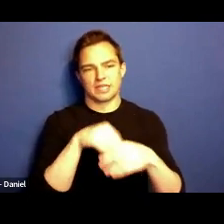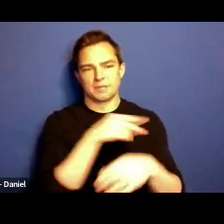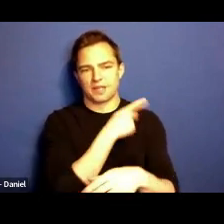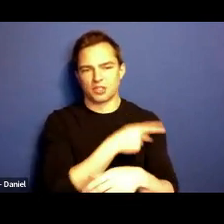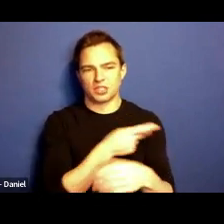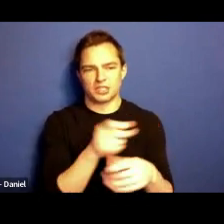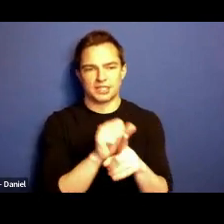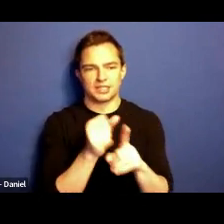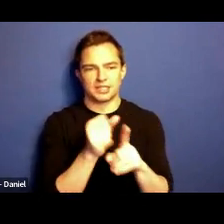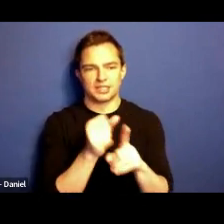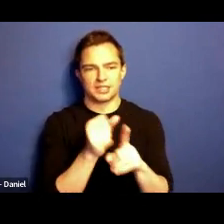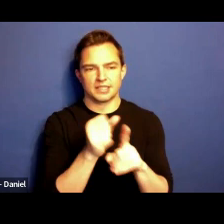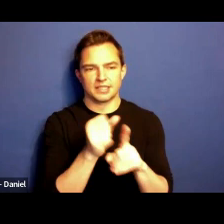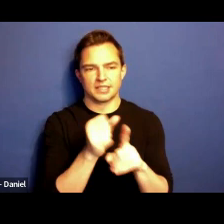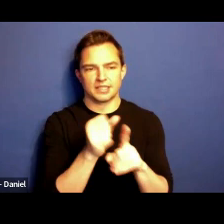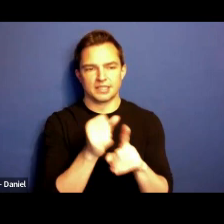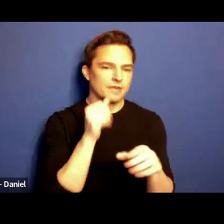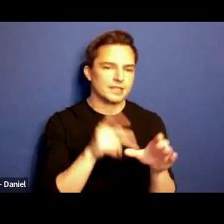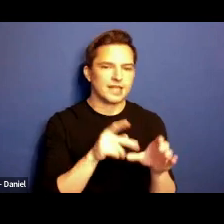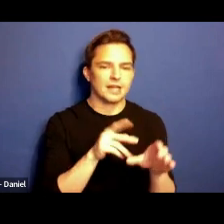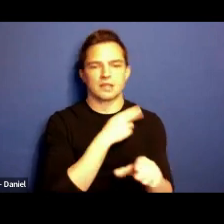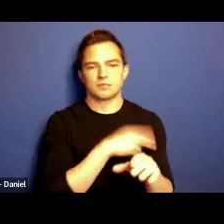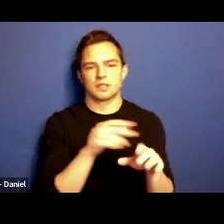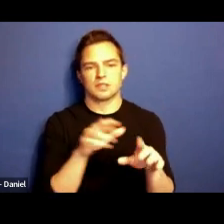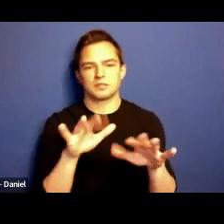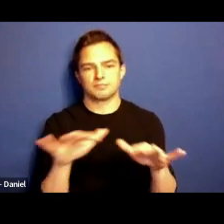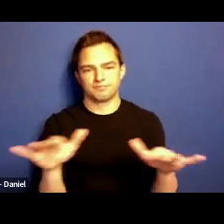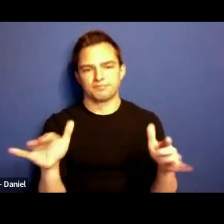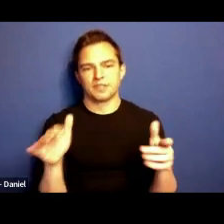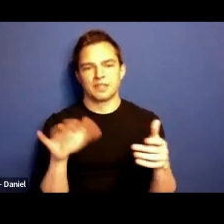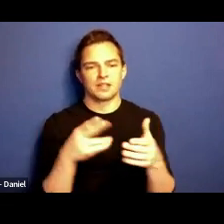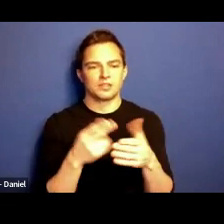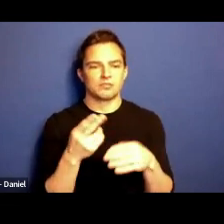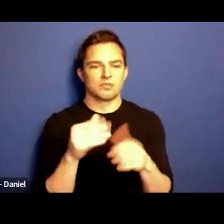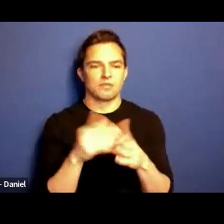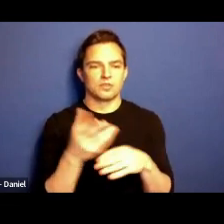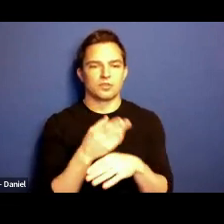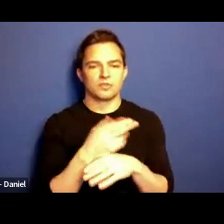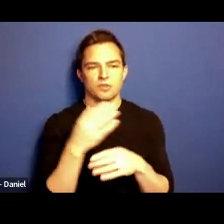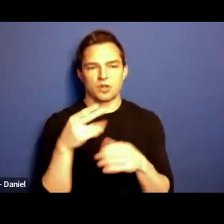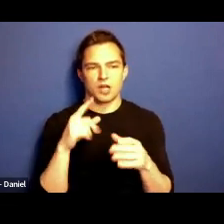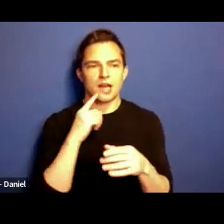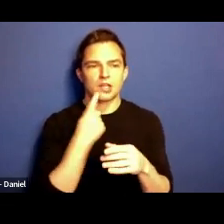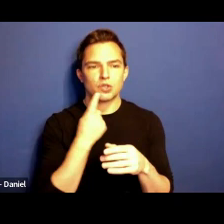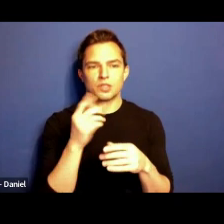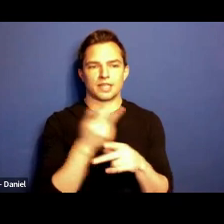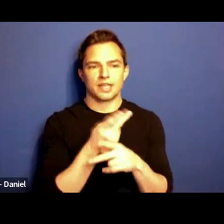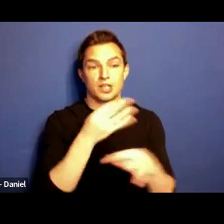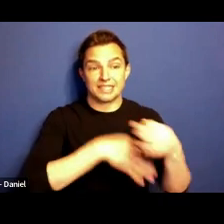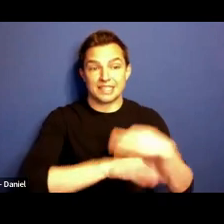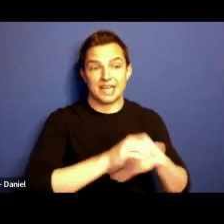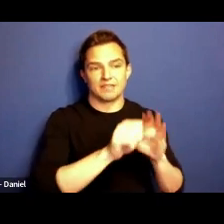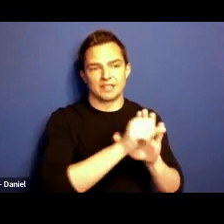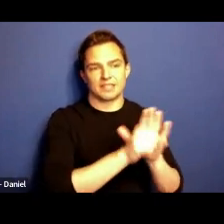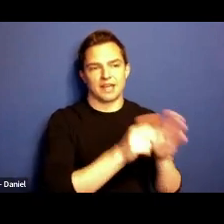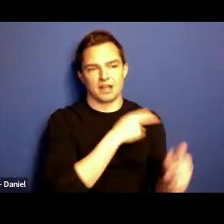hospital psych units, private psych hospitals are increasingly used for acute care in lieu of the state hospital.